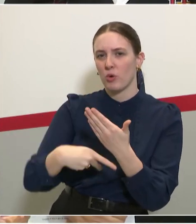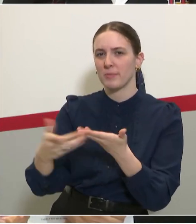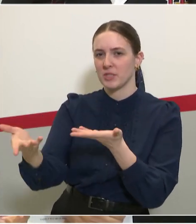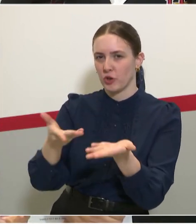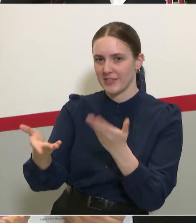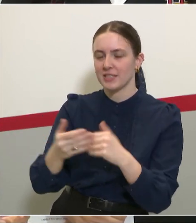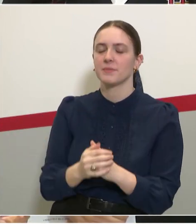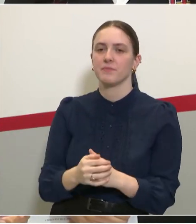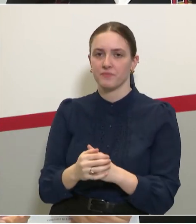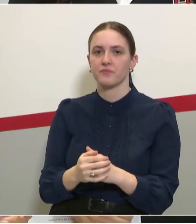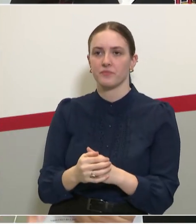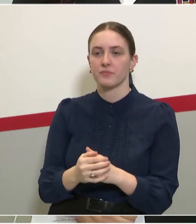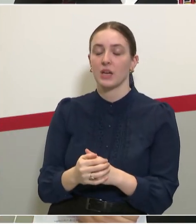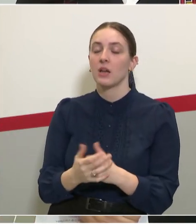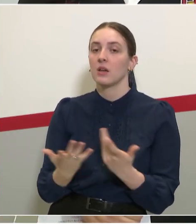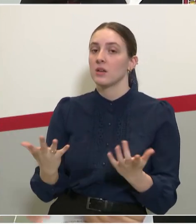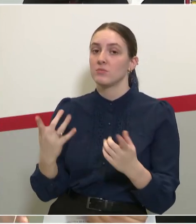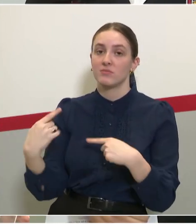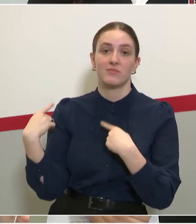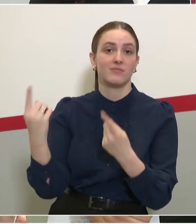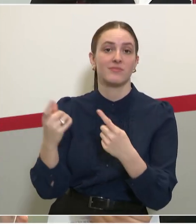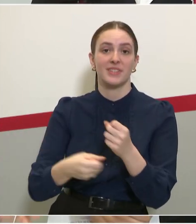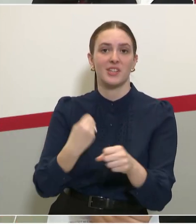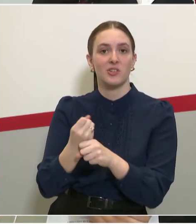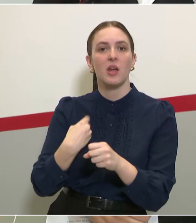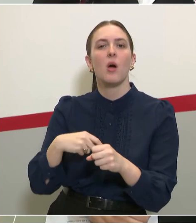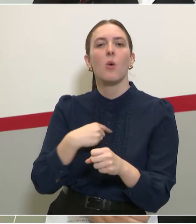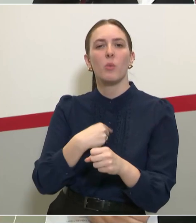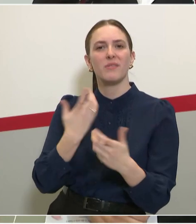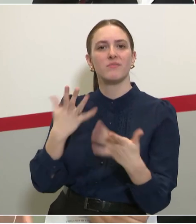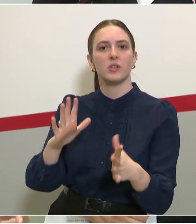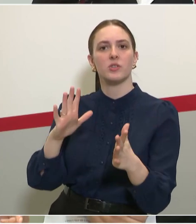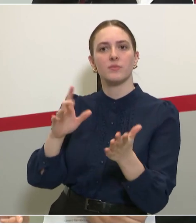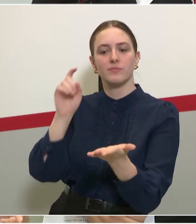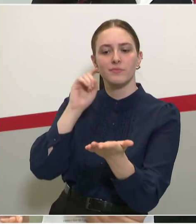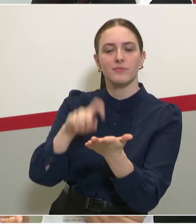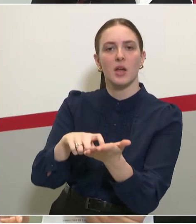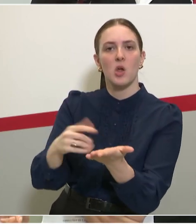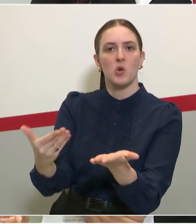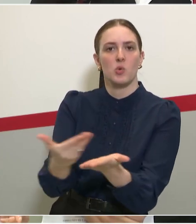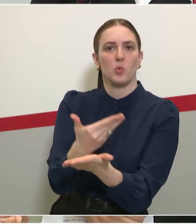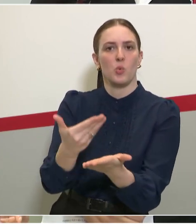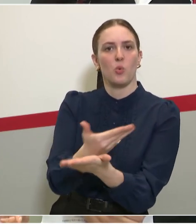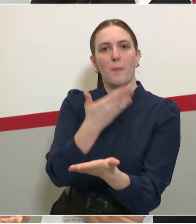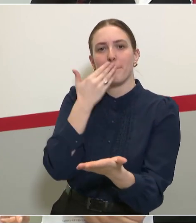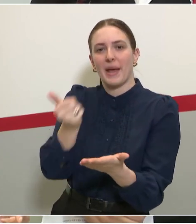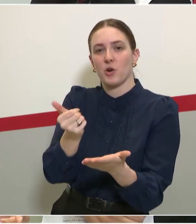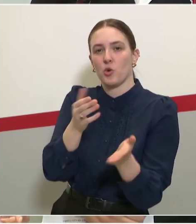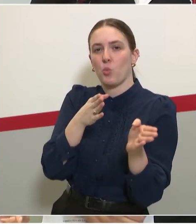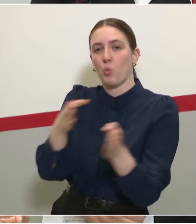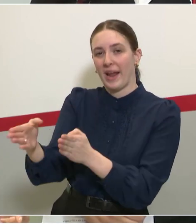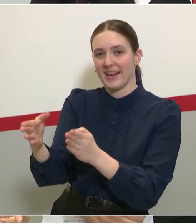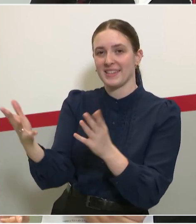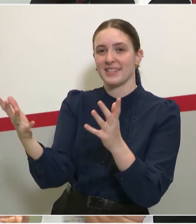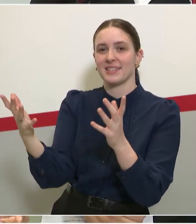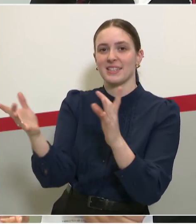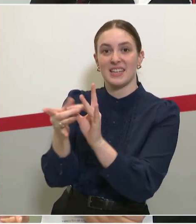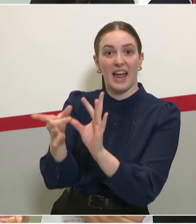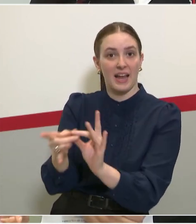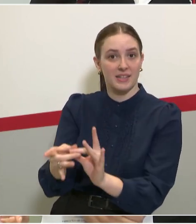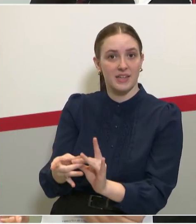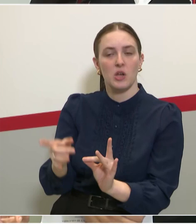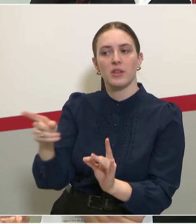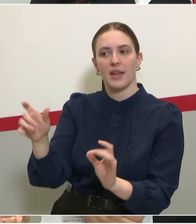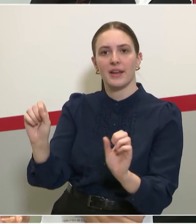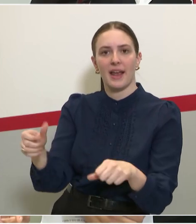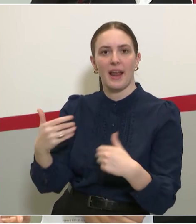And as I said, over the years, we figured out better ways to connect so that they have enriching